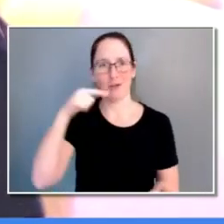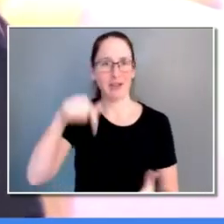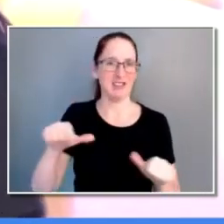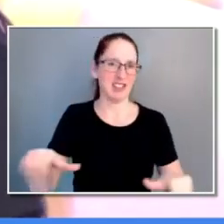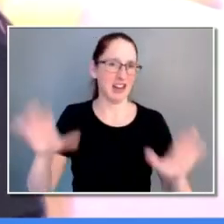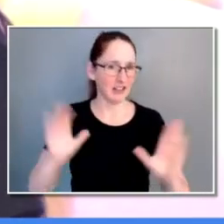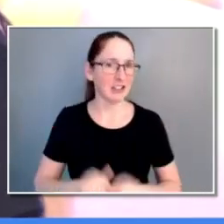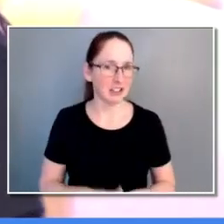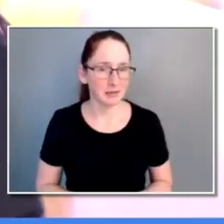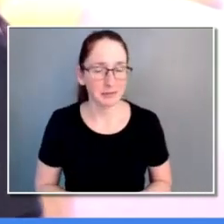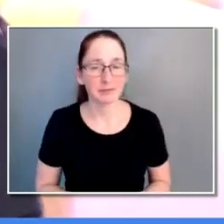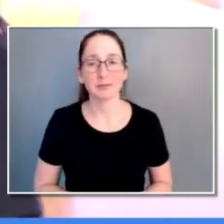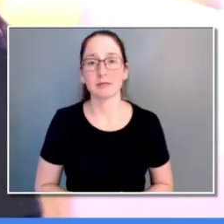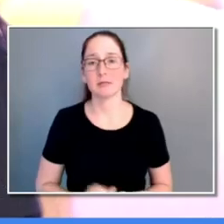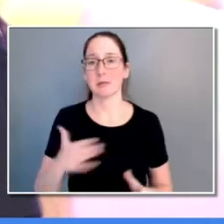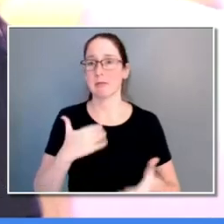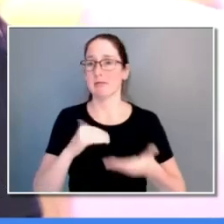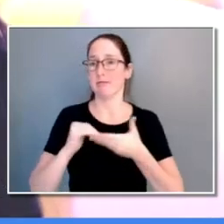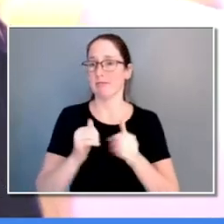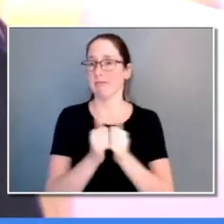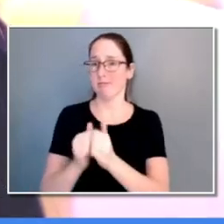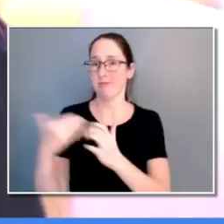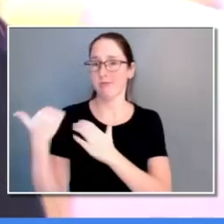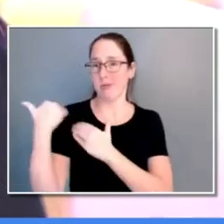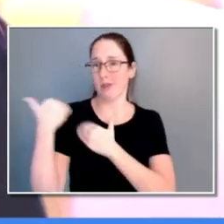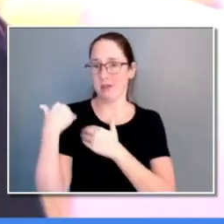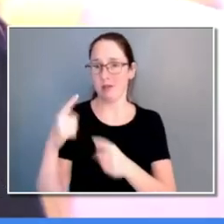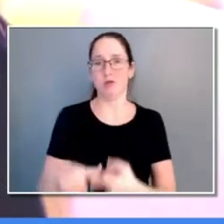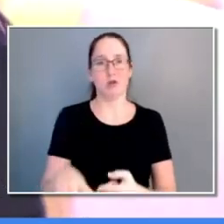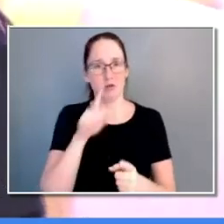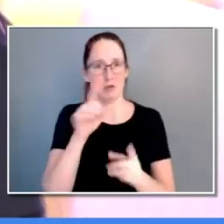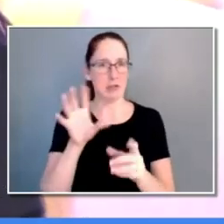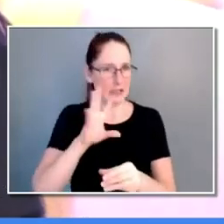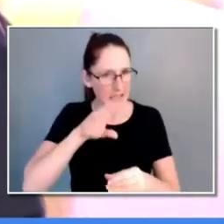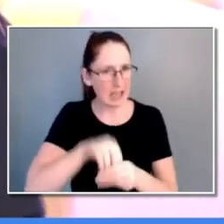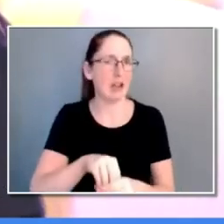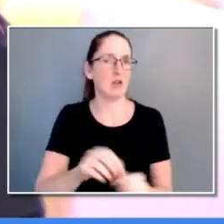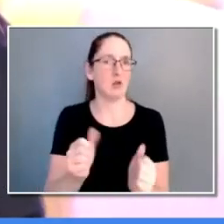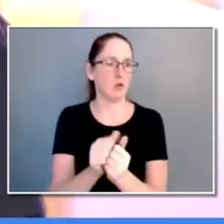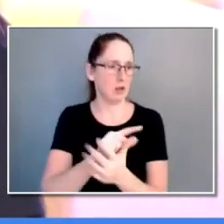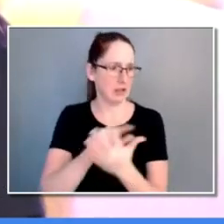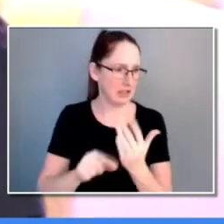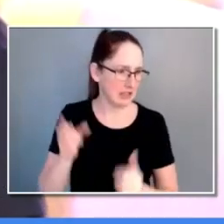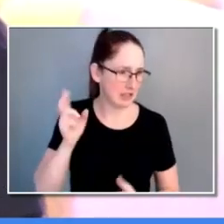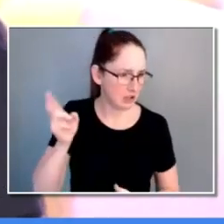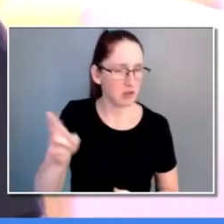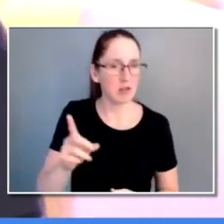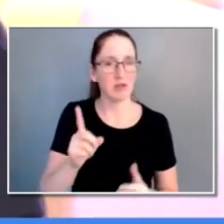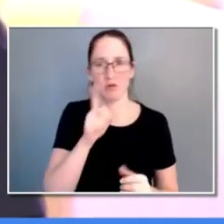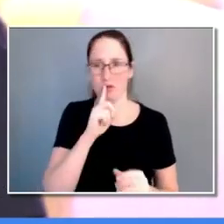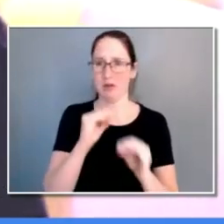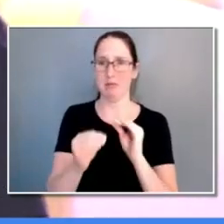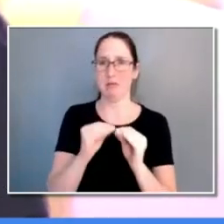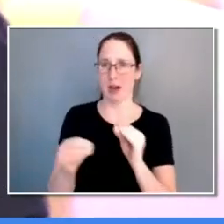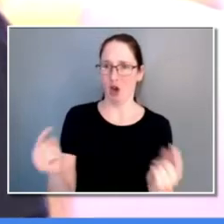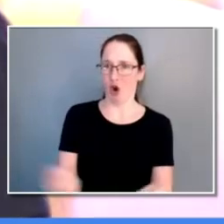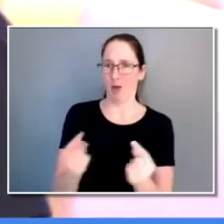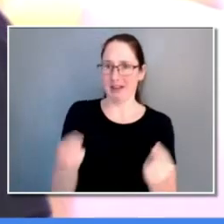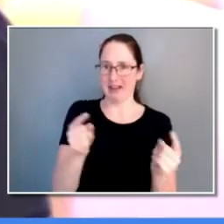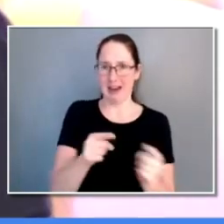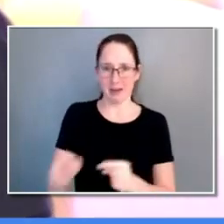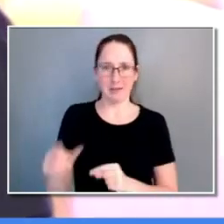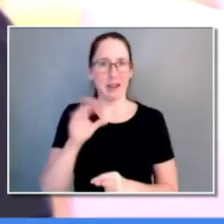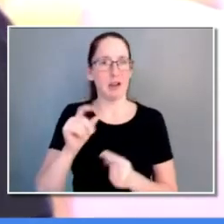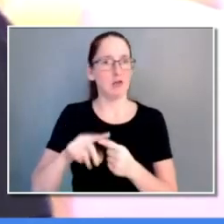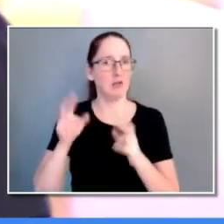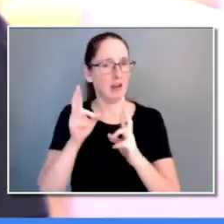sacrifices. It is our collective responsibility to critically engage with these histories, to repair the harm that has been done, and to